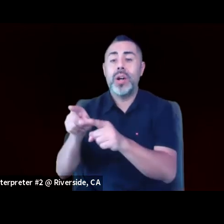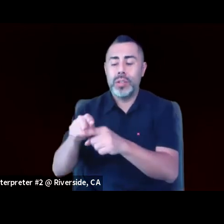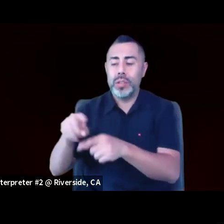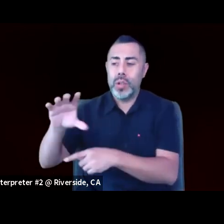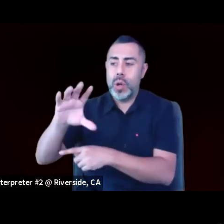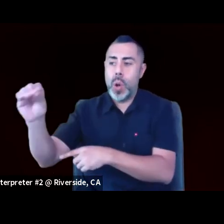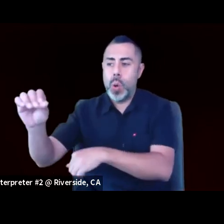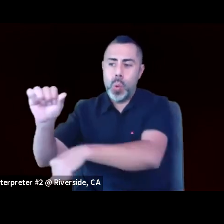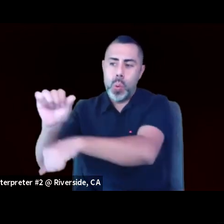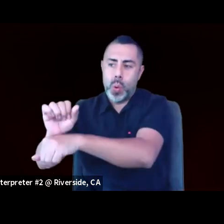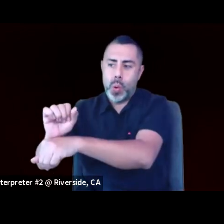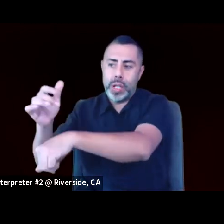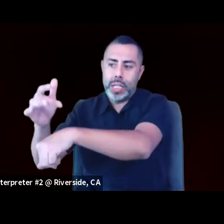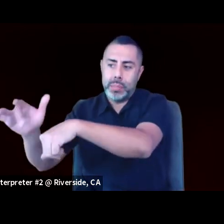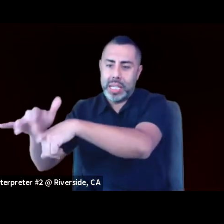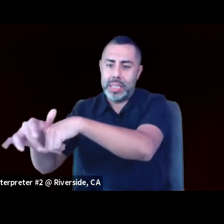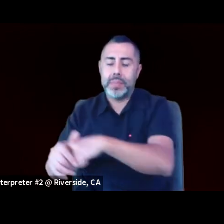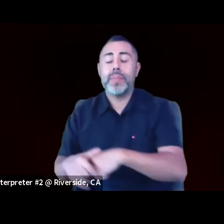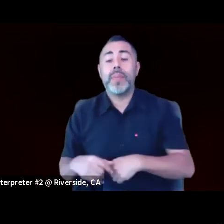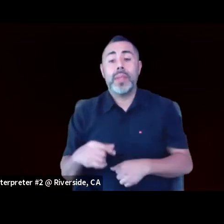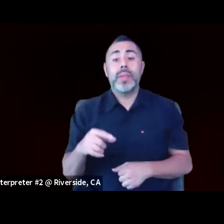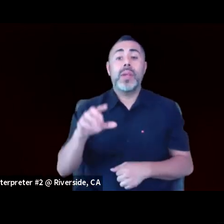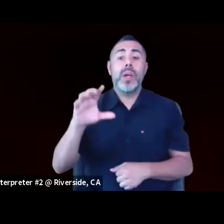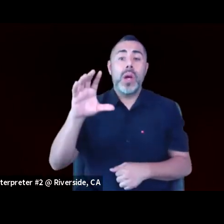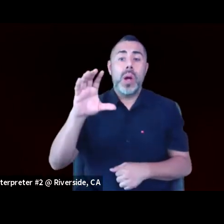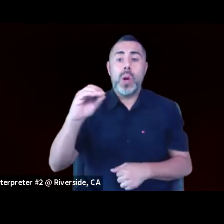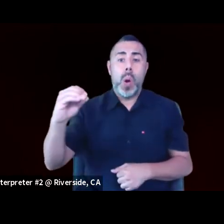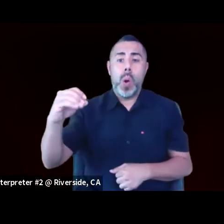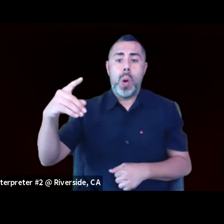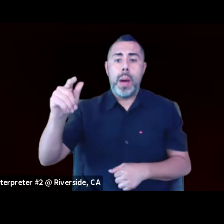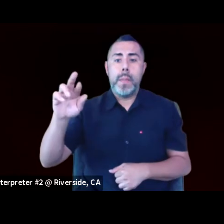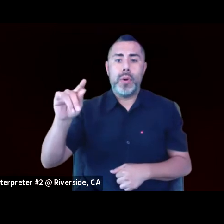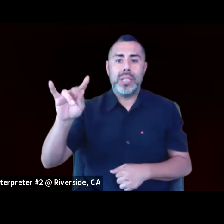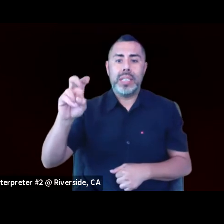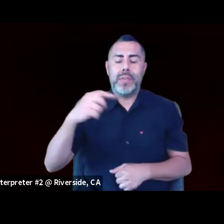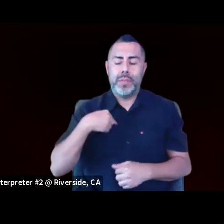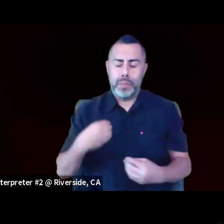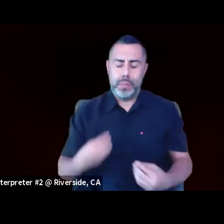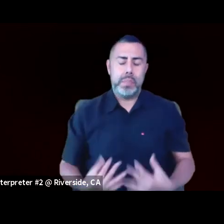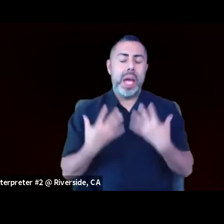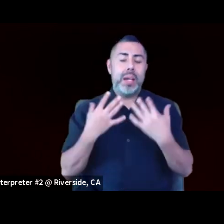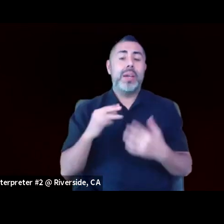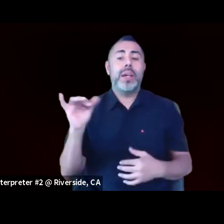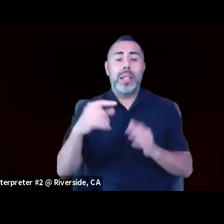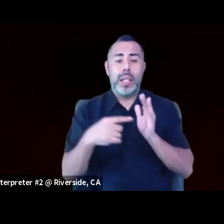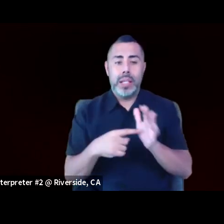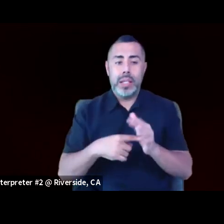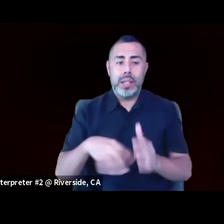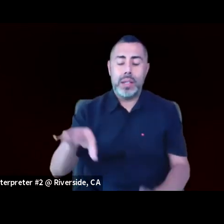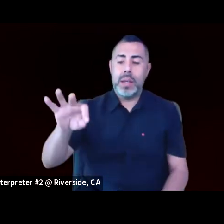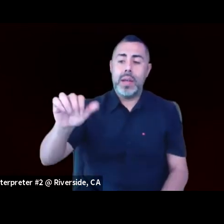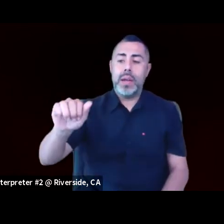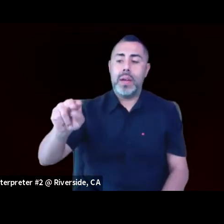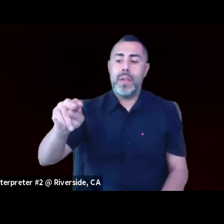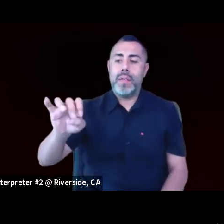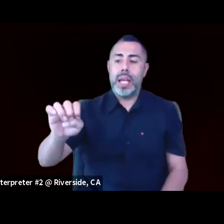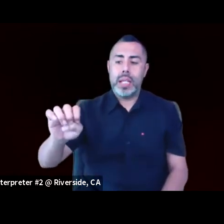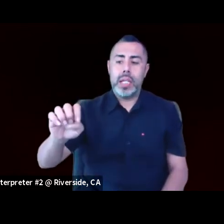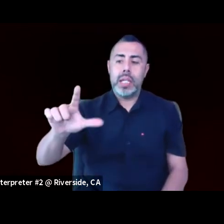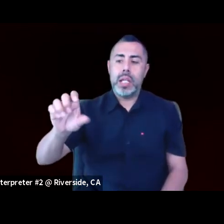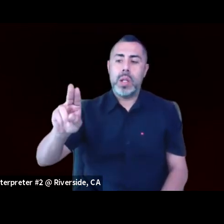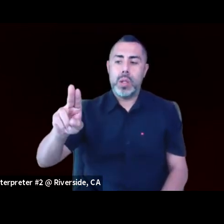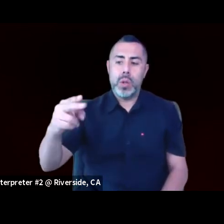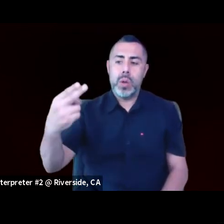I'm inspired by cooperatives like Fannie Lou Hamer's Freedom Farm Cooperative, founded